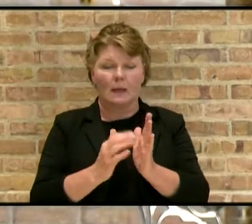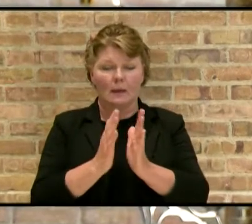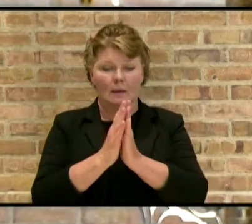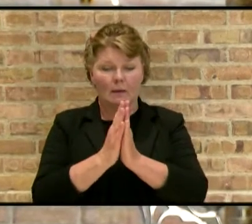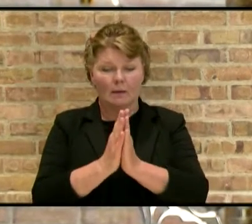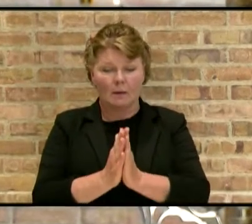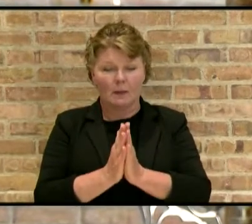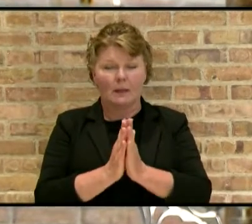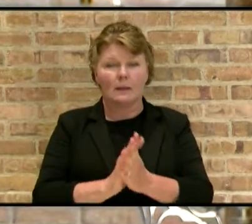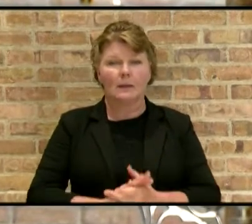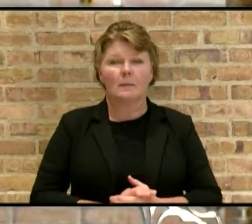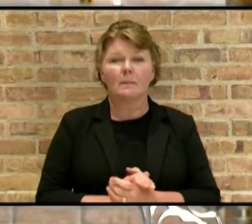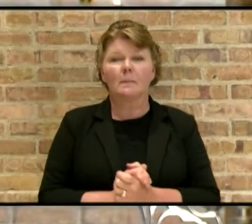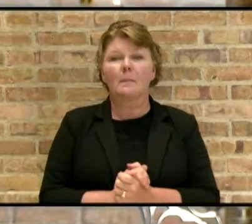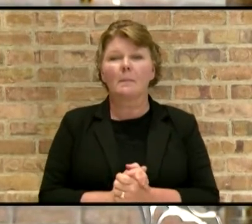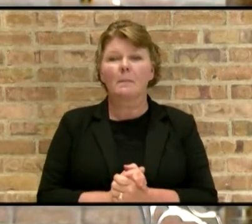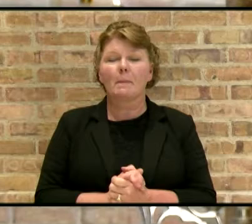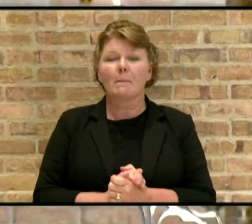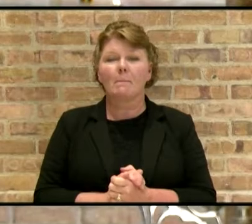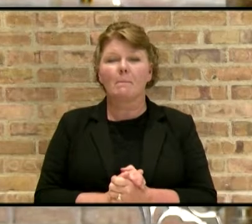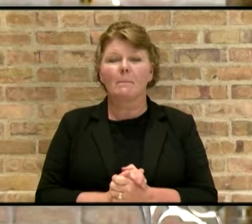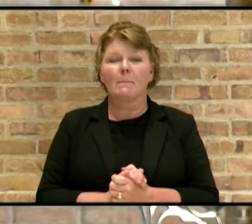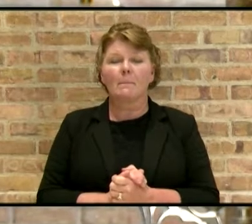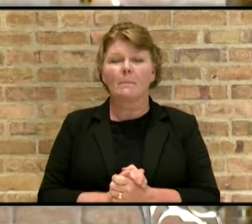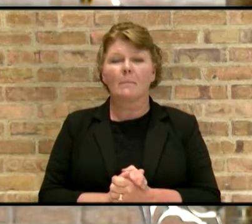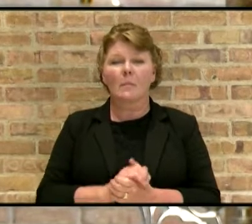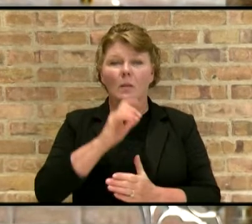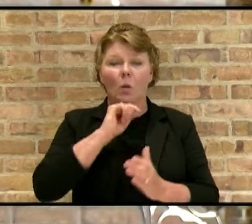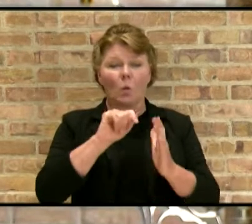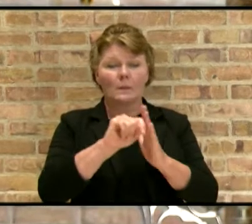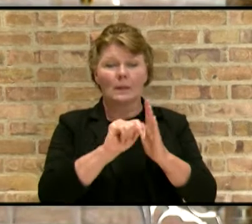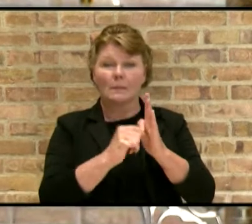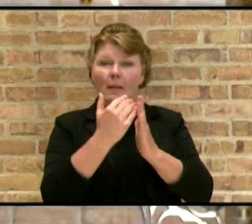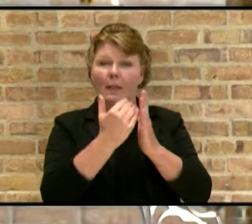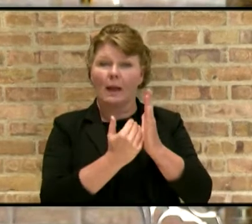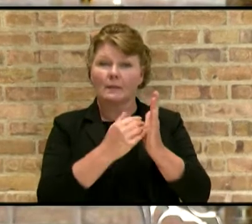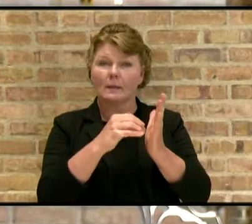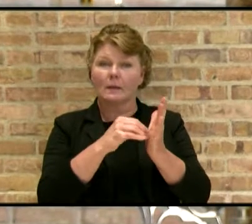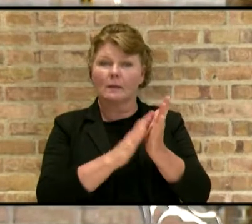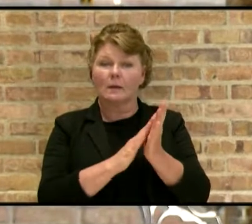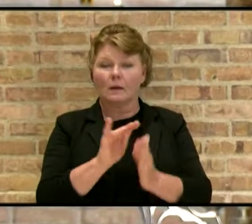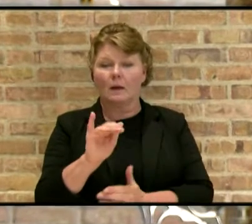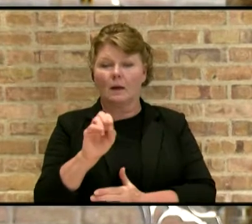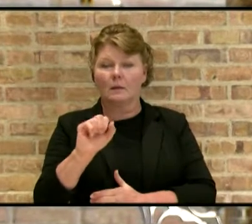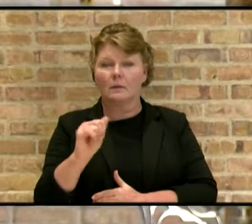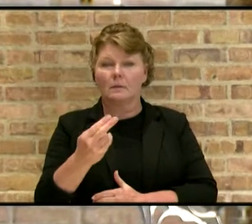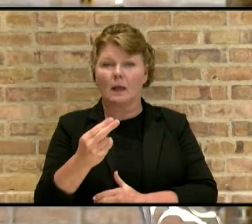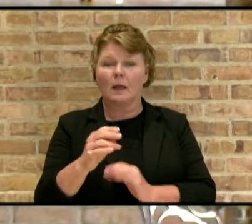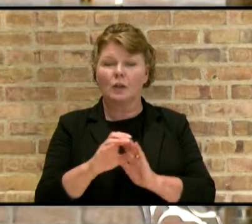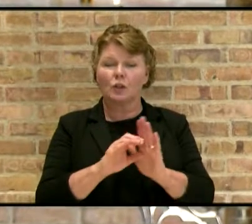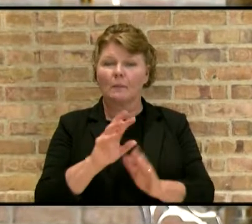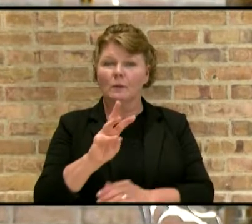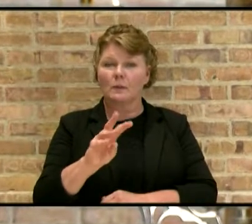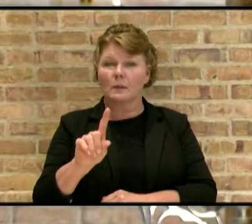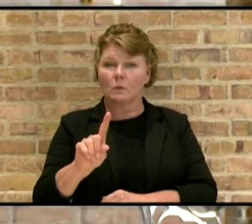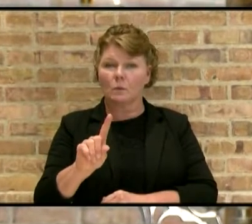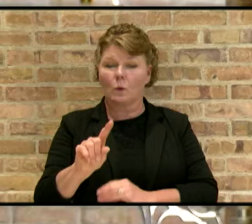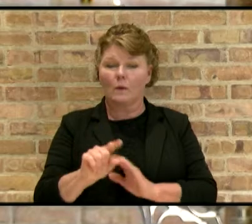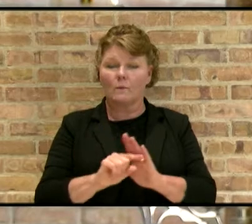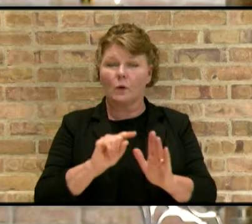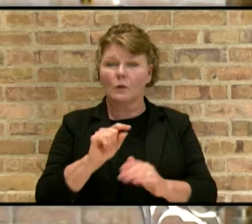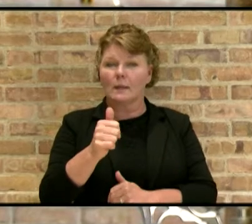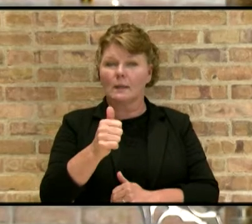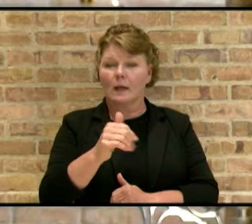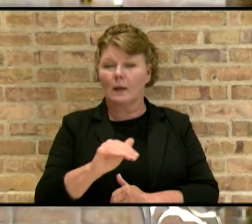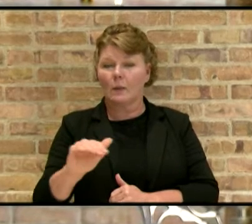Christ. Amen. The Old Testament lesson is written in Isaiah chapter 61, verse